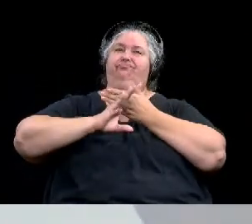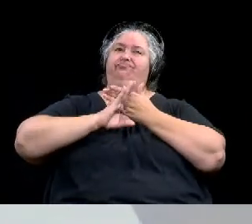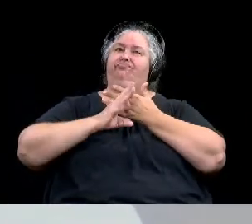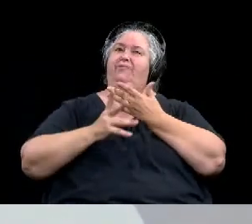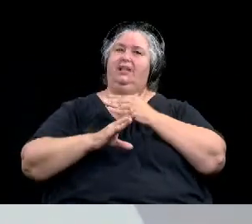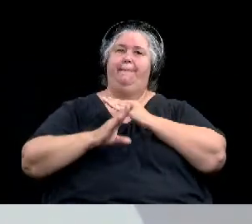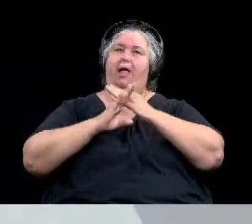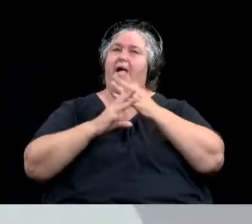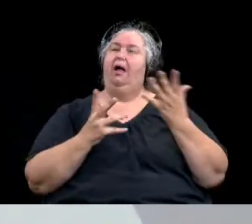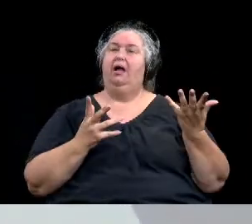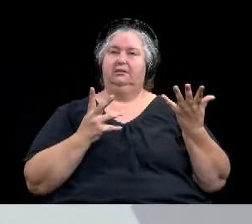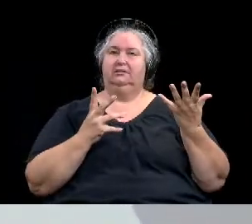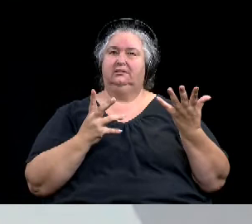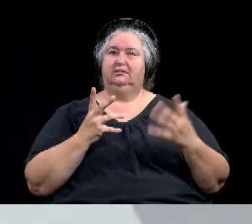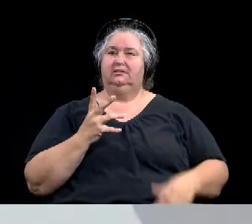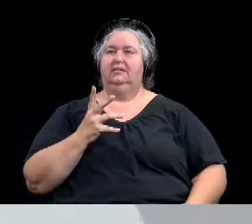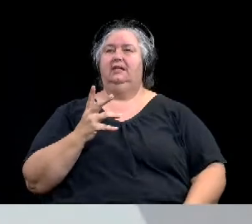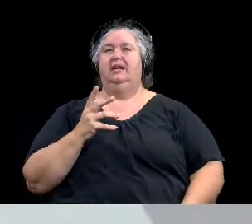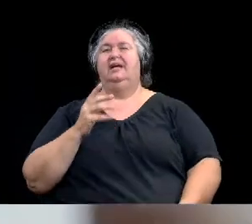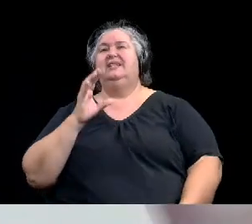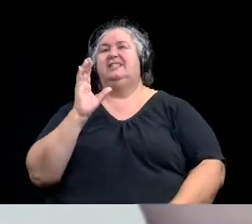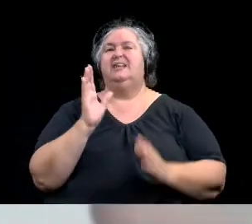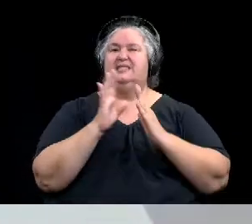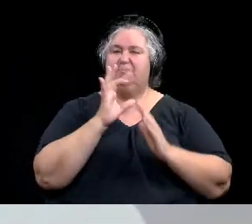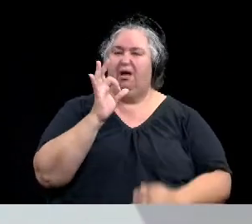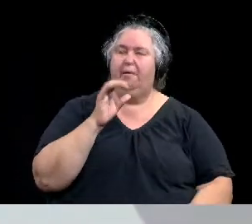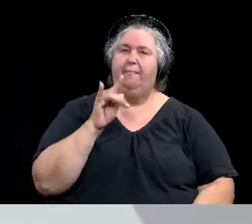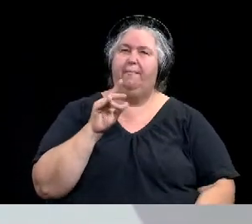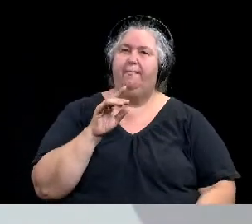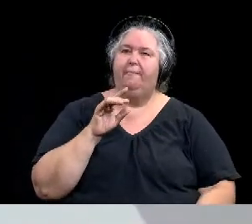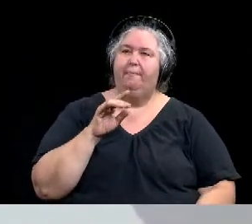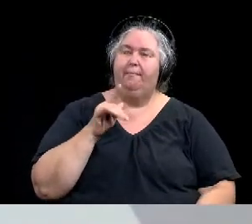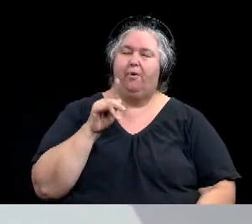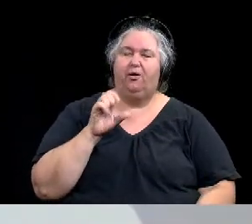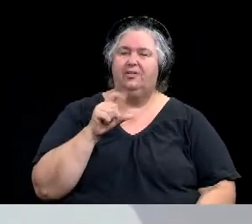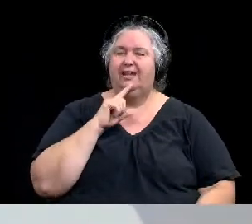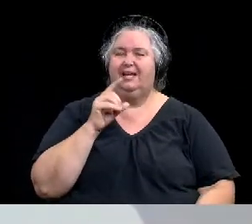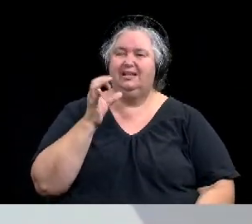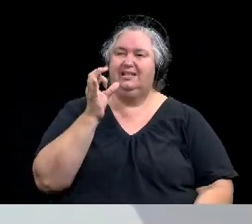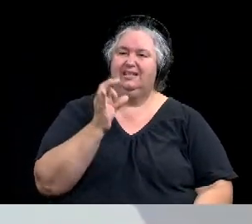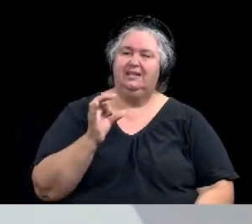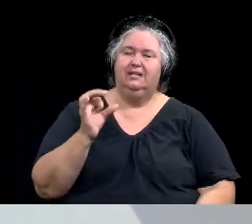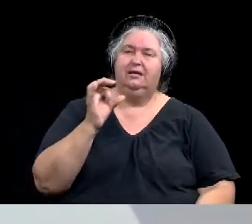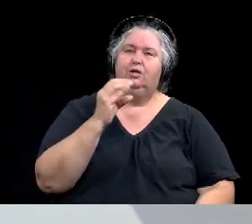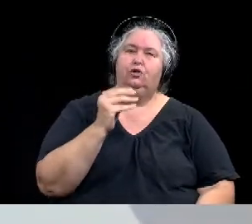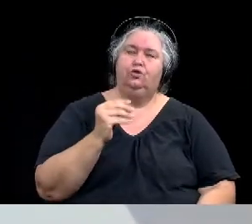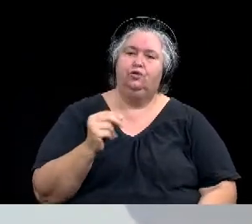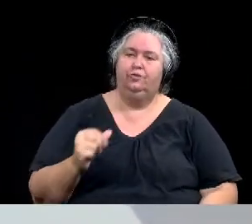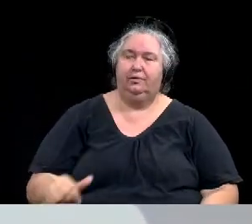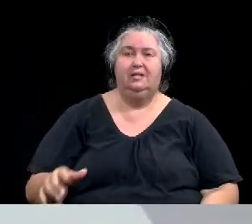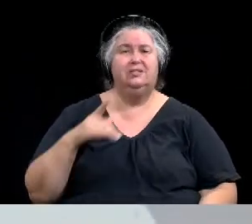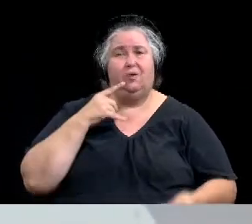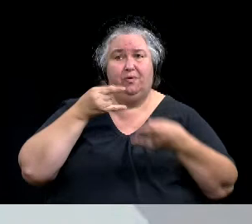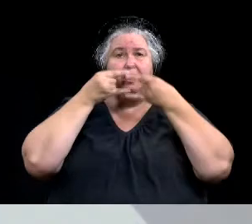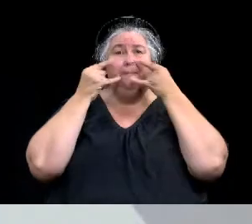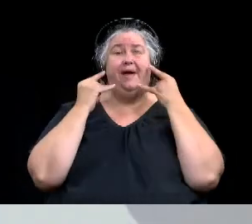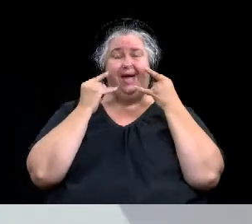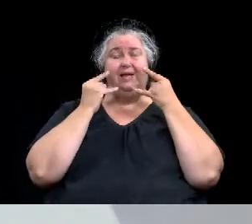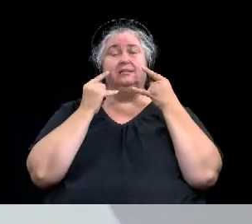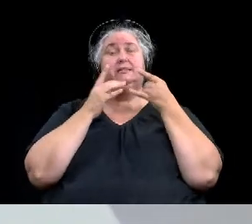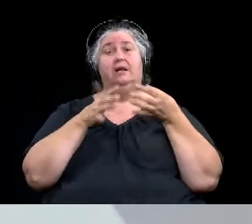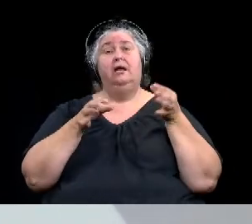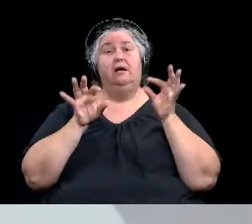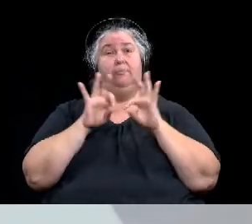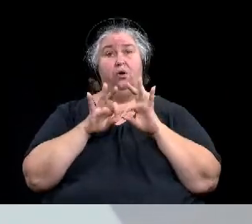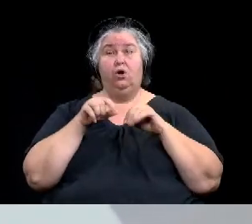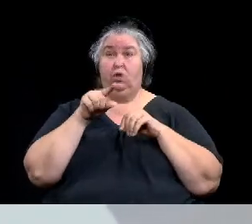ends up coming out in very small particles and then drying and then hovering in the air. A mask is really important if you're the